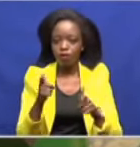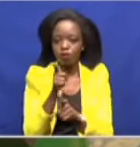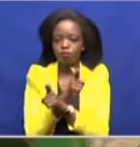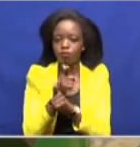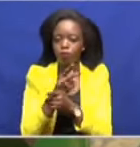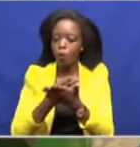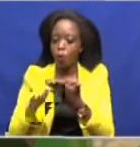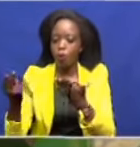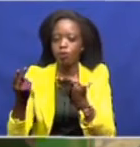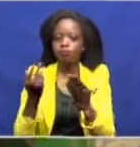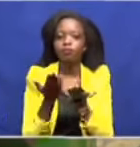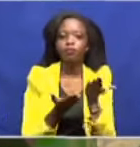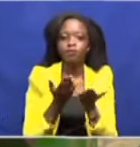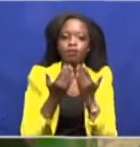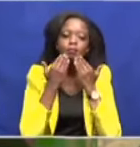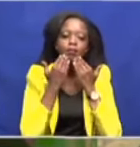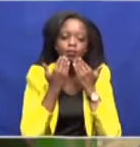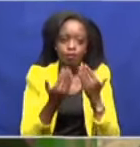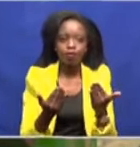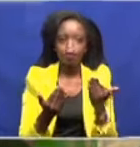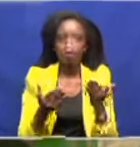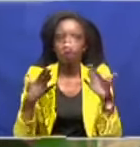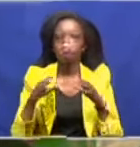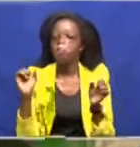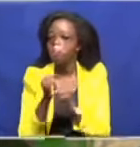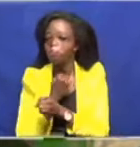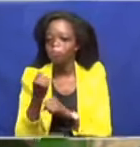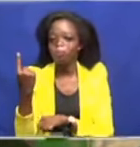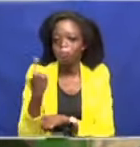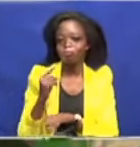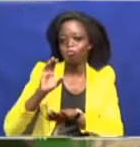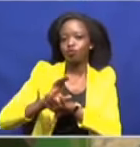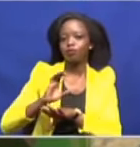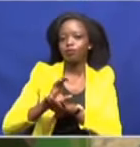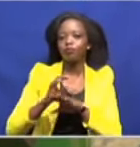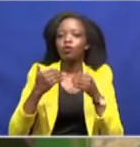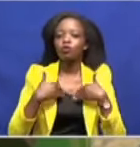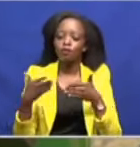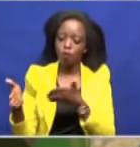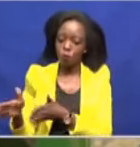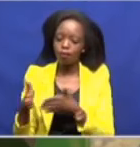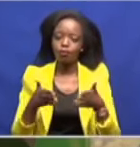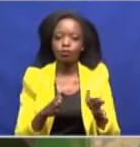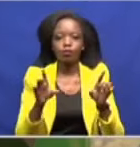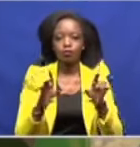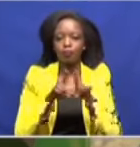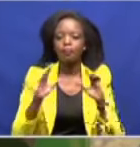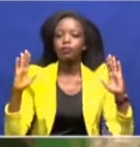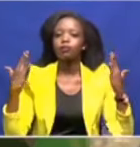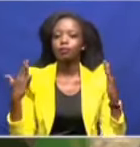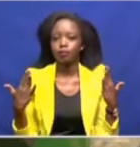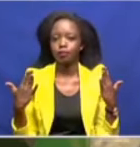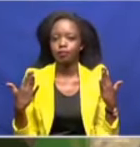Mass live. Thank you for enabling those who cannot make it to church to have an opportunity also to